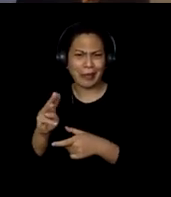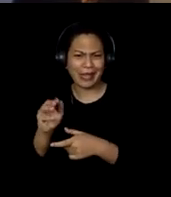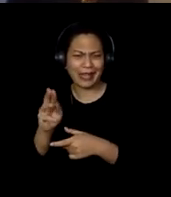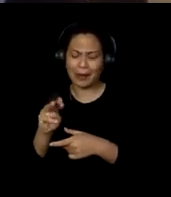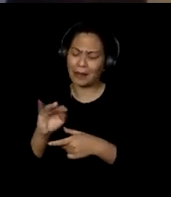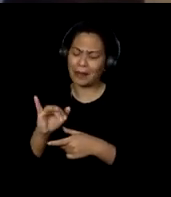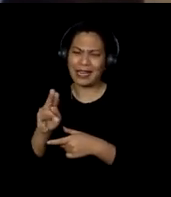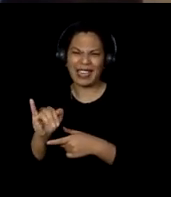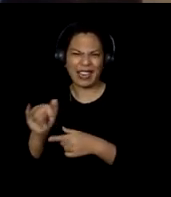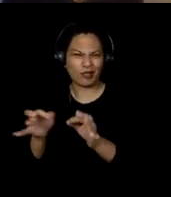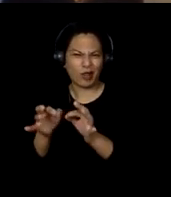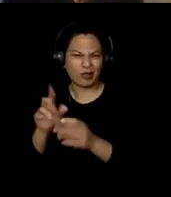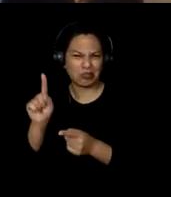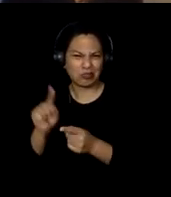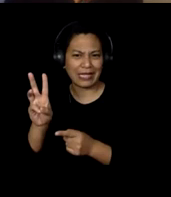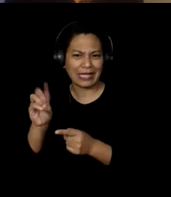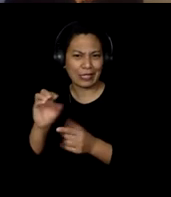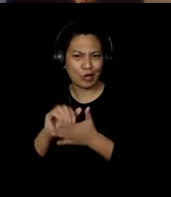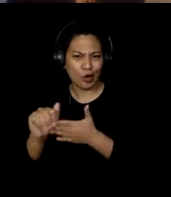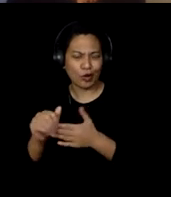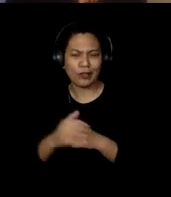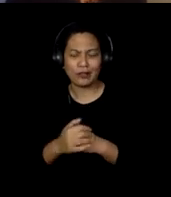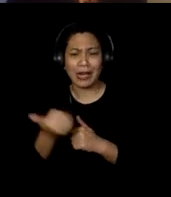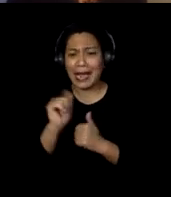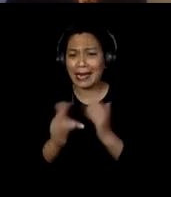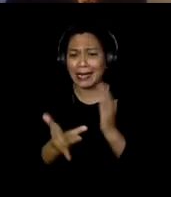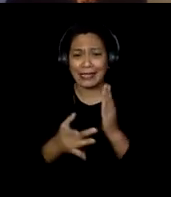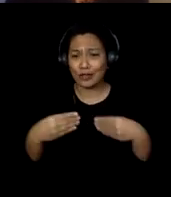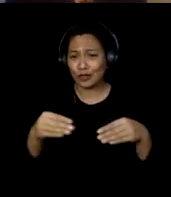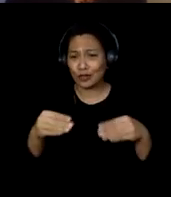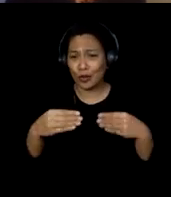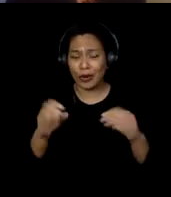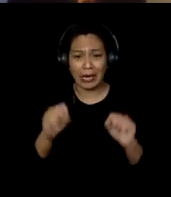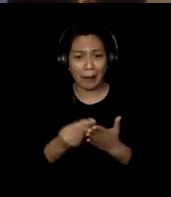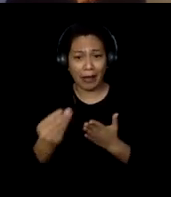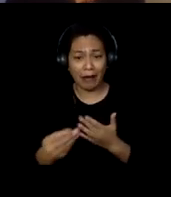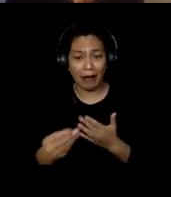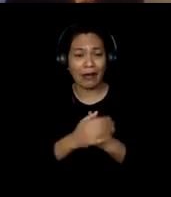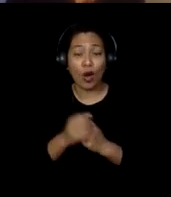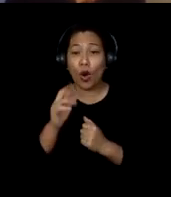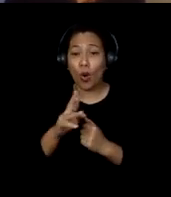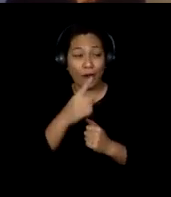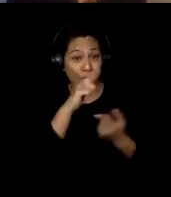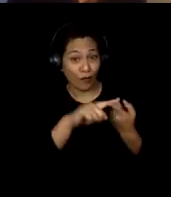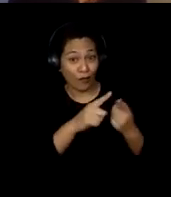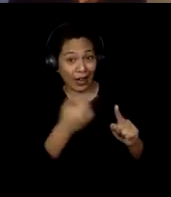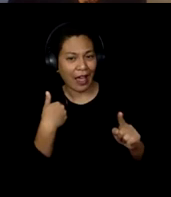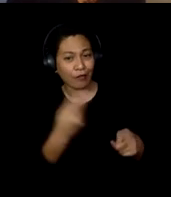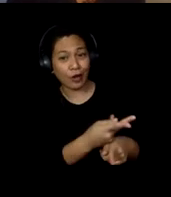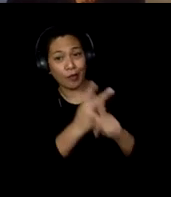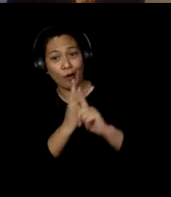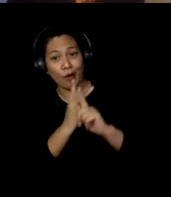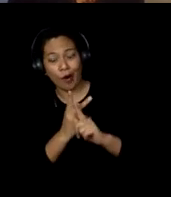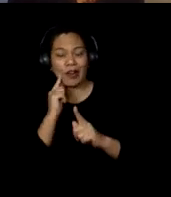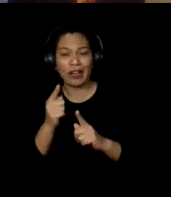$60 at, you know, any tech store. Or you can just borrow one from a friend and try it out.